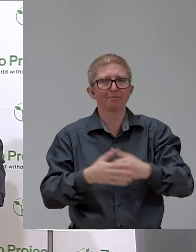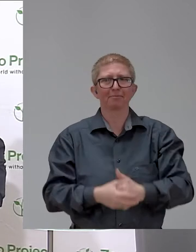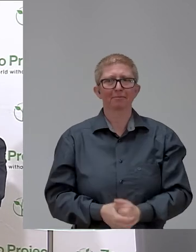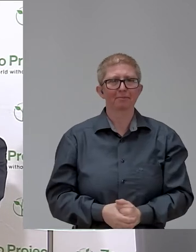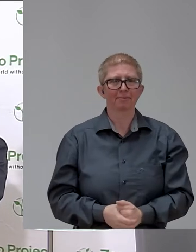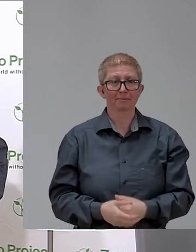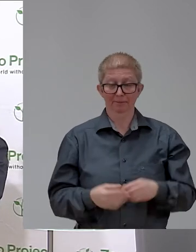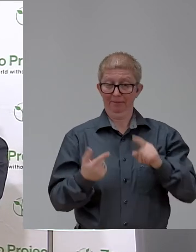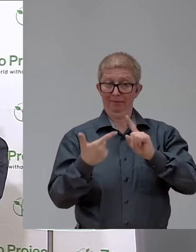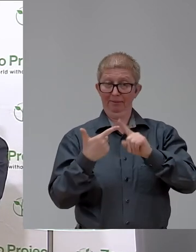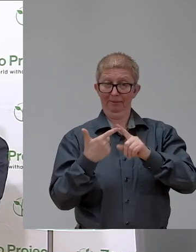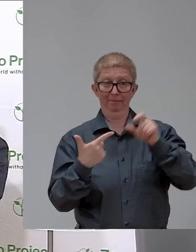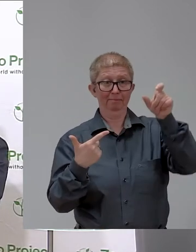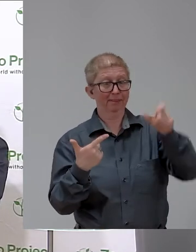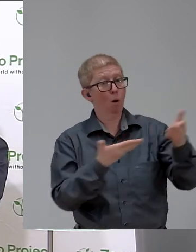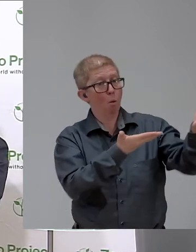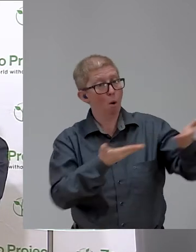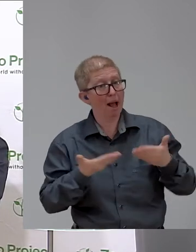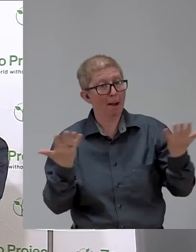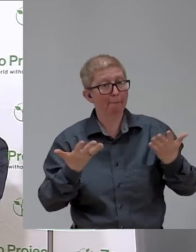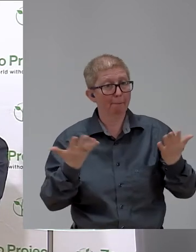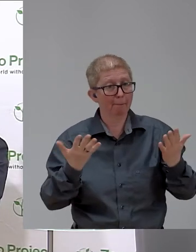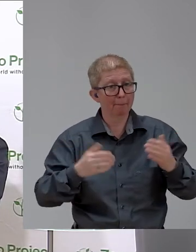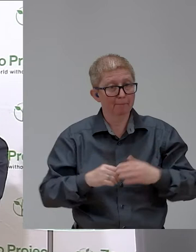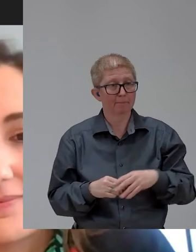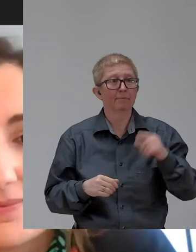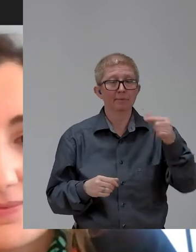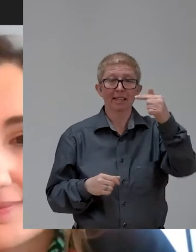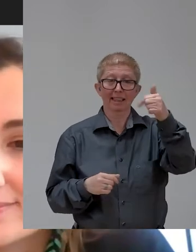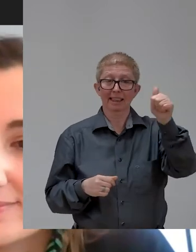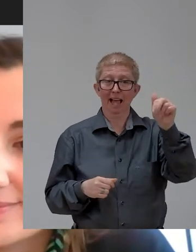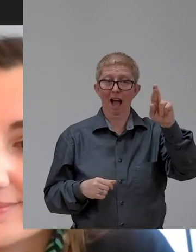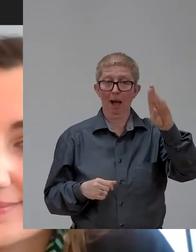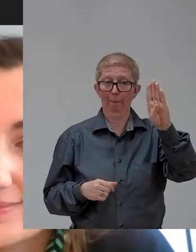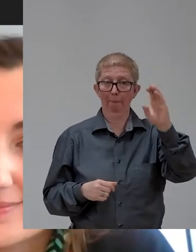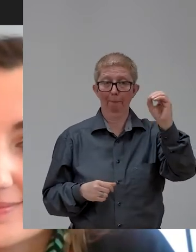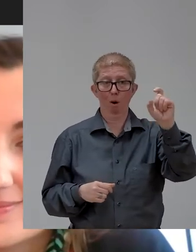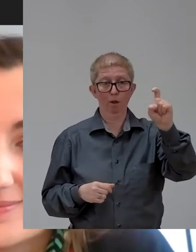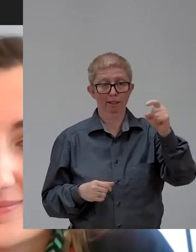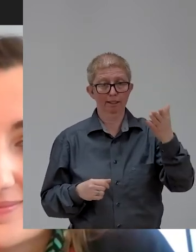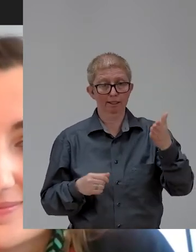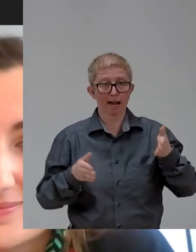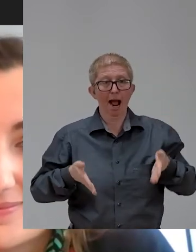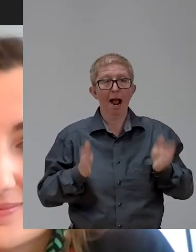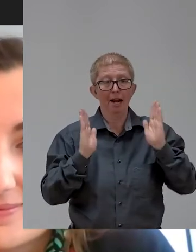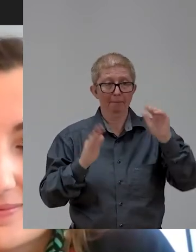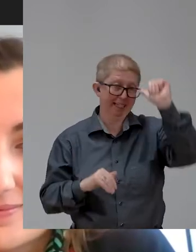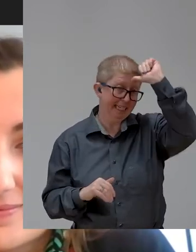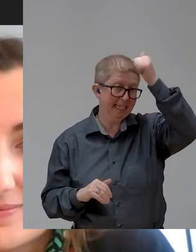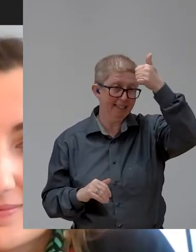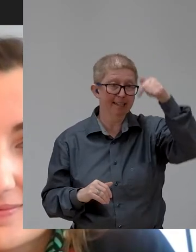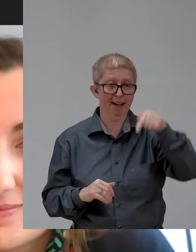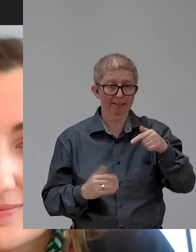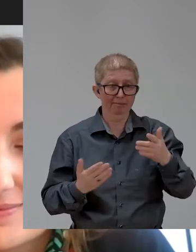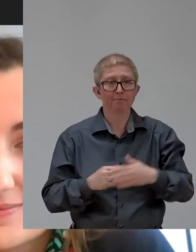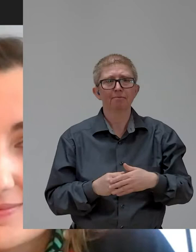as well Julian Tarbox, who's a program manager at Enable India. Julian was part of our program 2-3 years